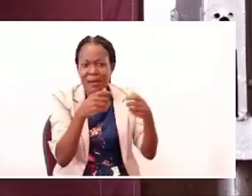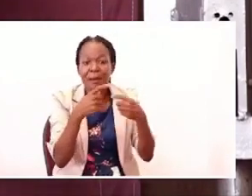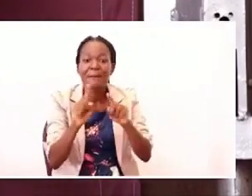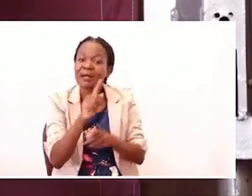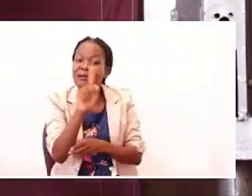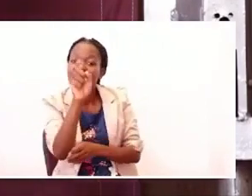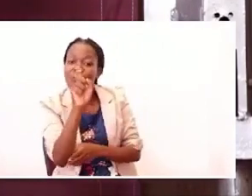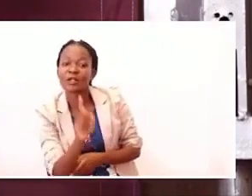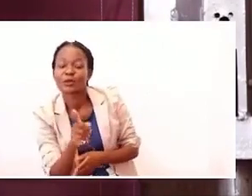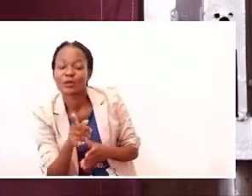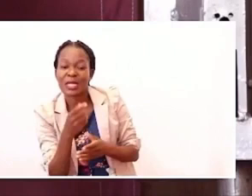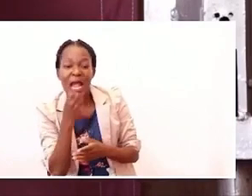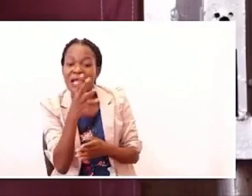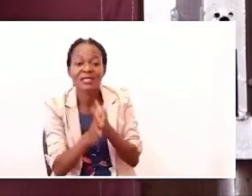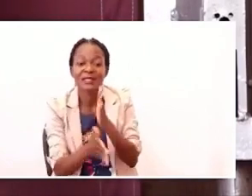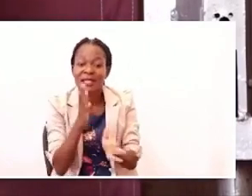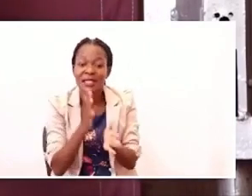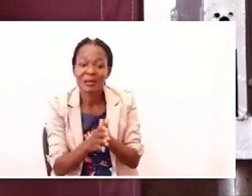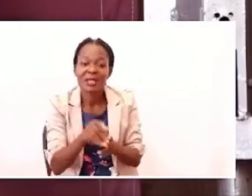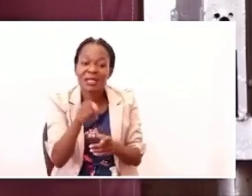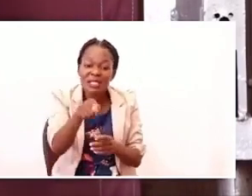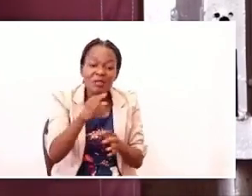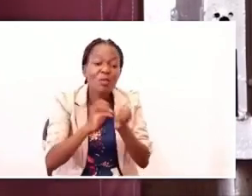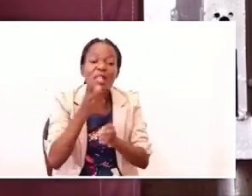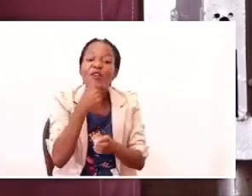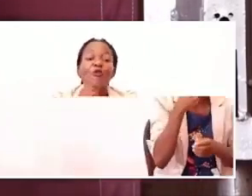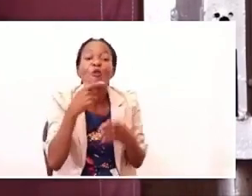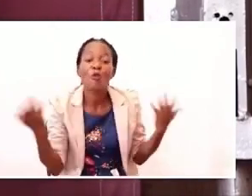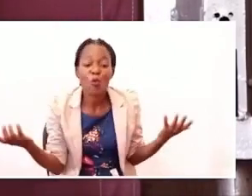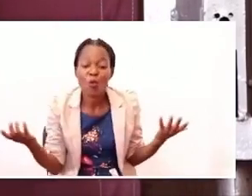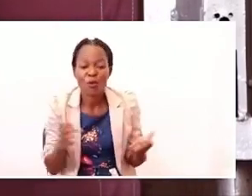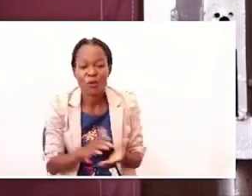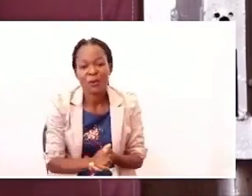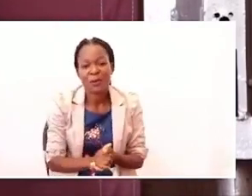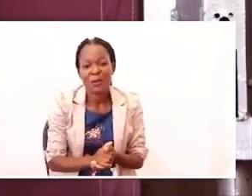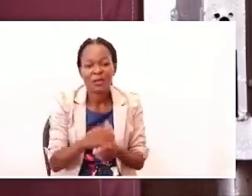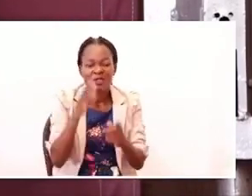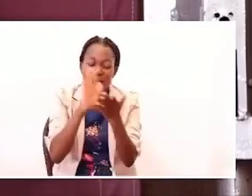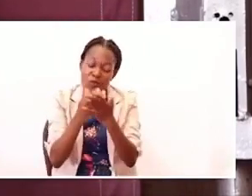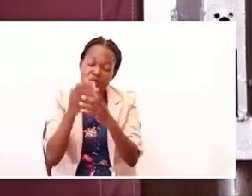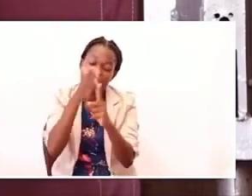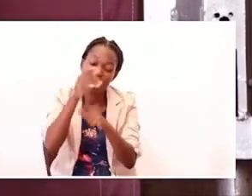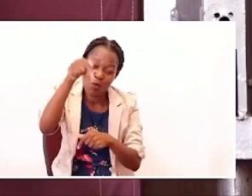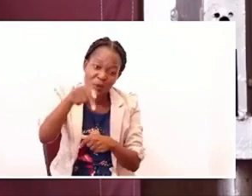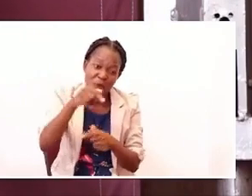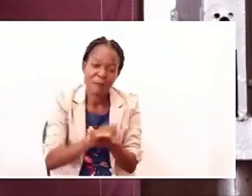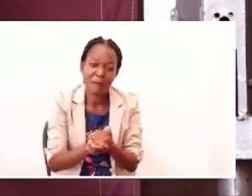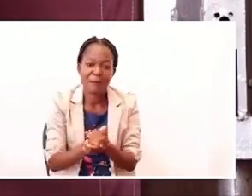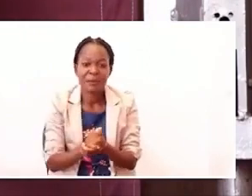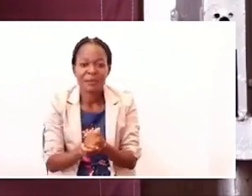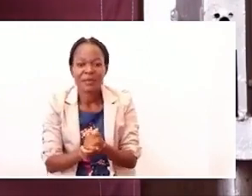whom are these prices and institutions generally being set right? The ultimate goal of the Bretton